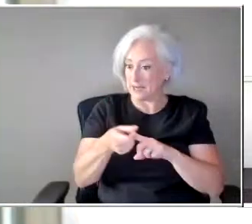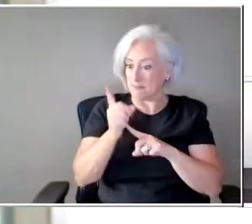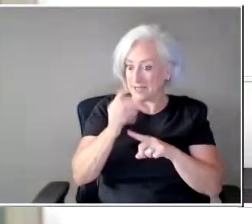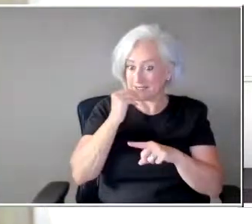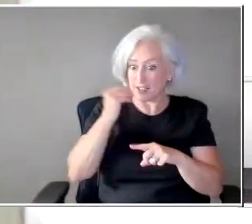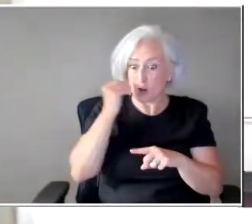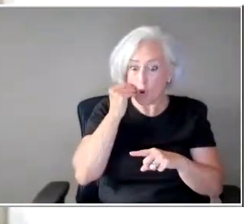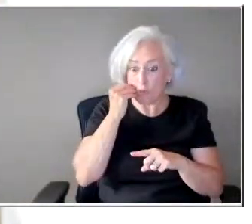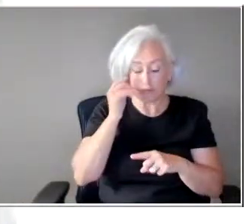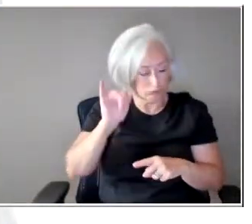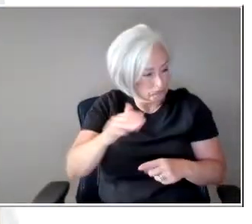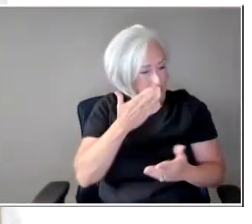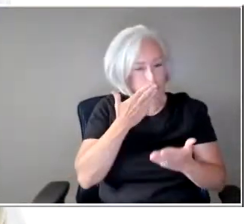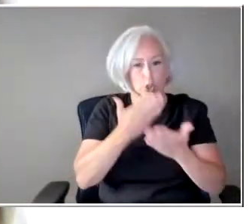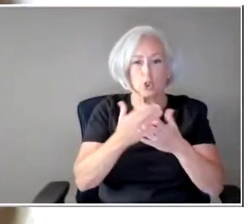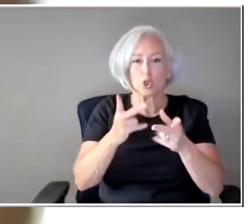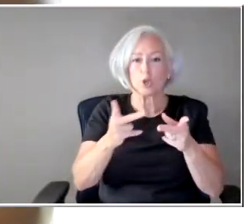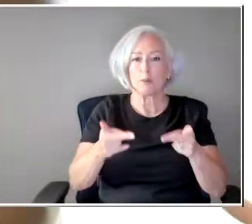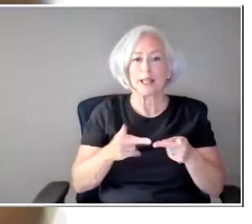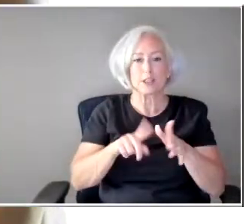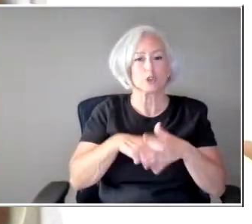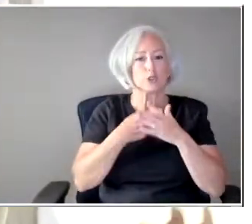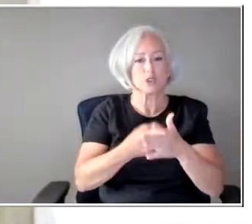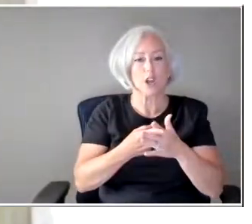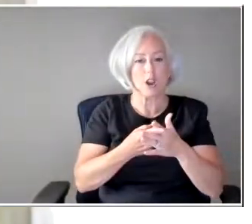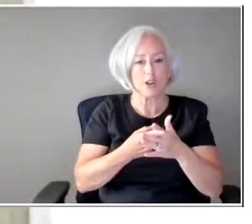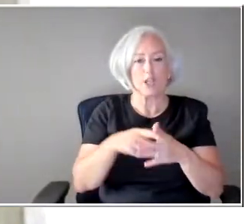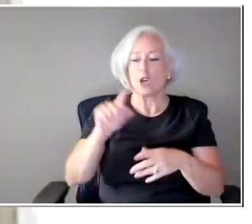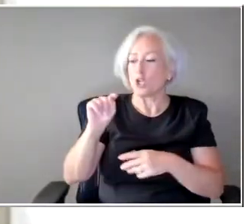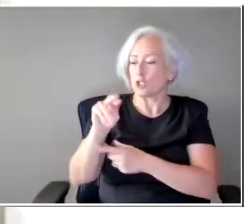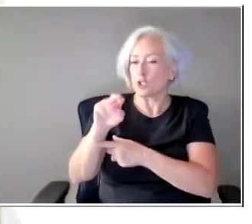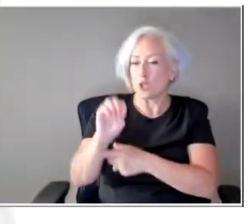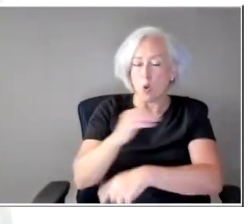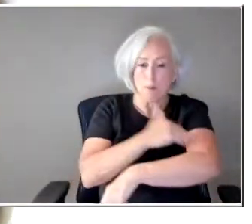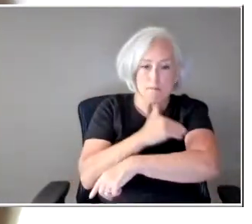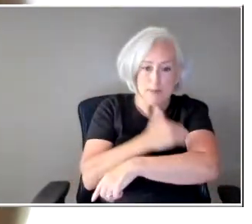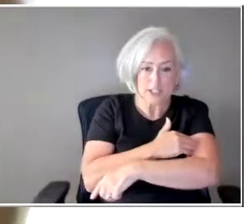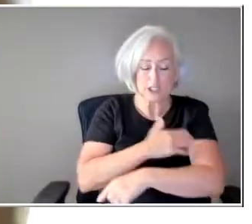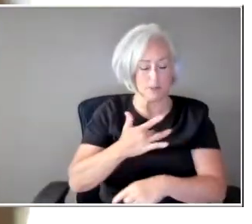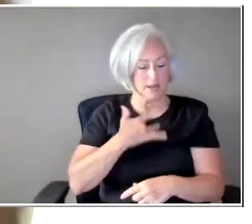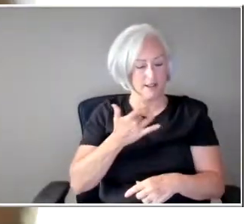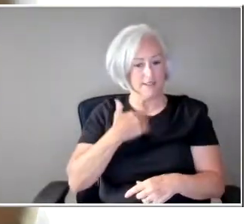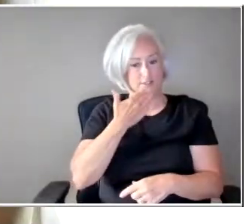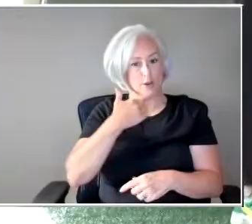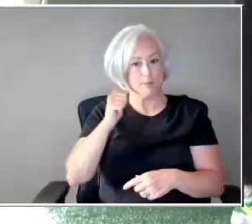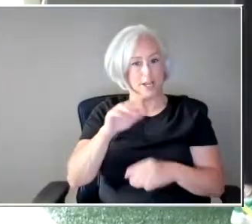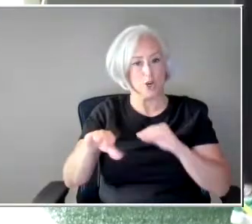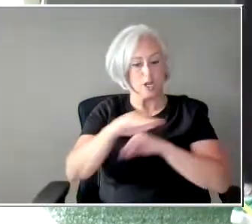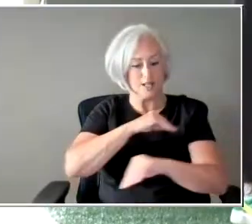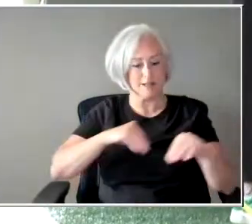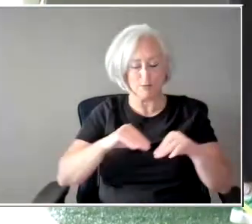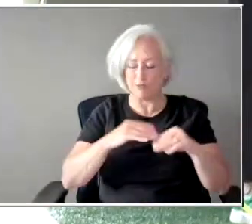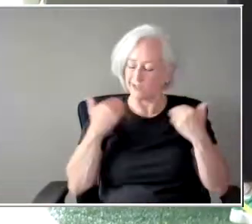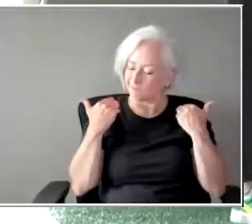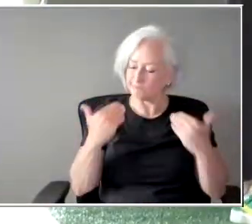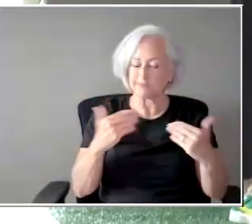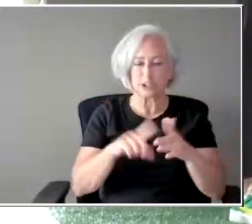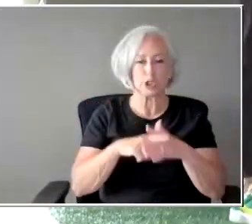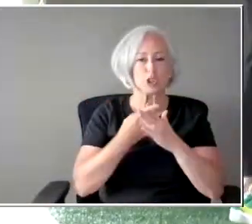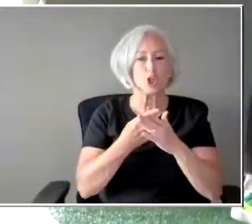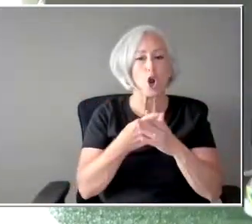to start. You can start to tone your muscle. You start to feel better in your movement. So just get started. Roger, what do you want people to walk away